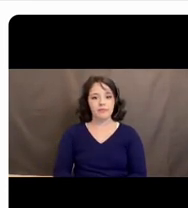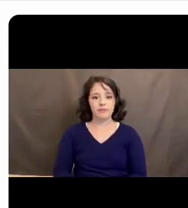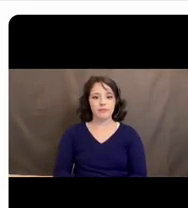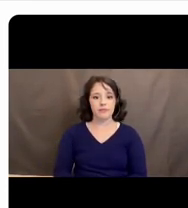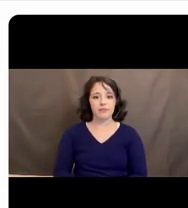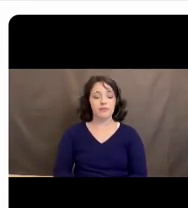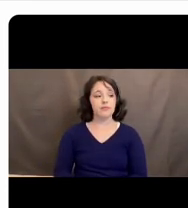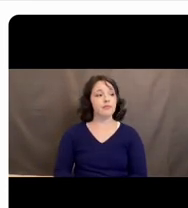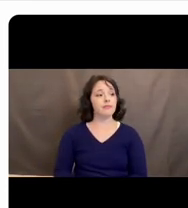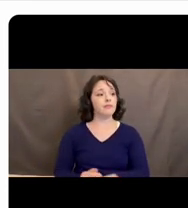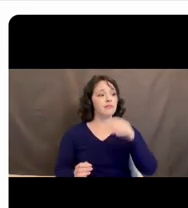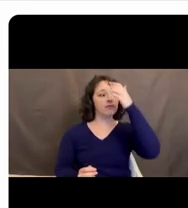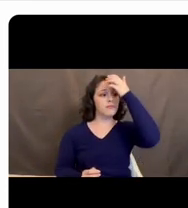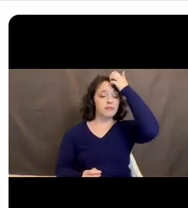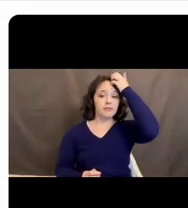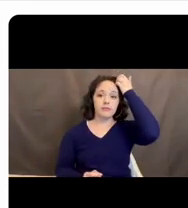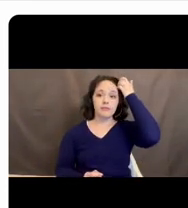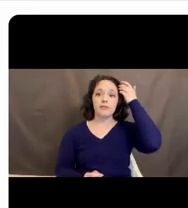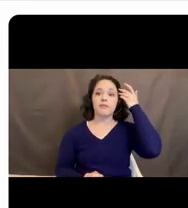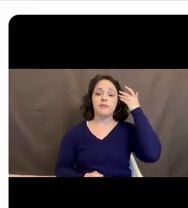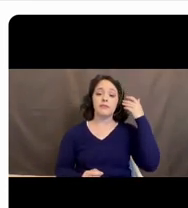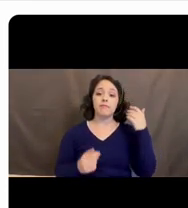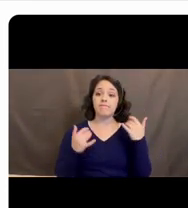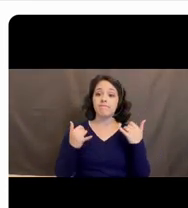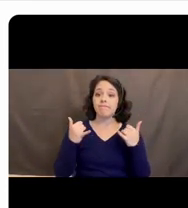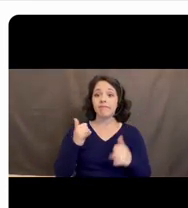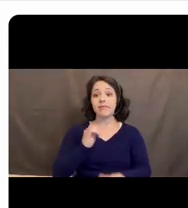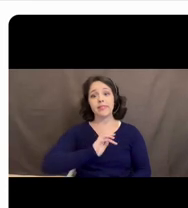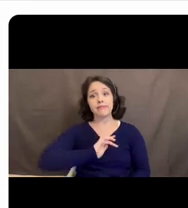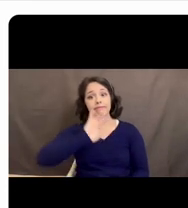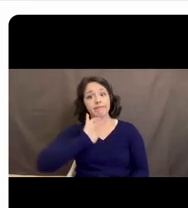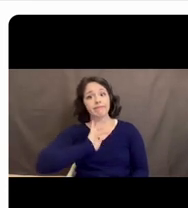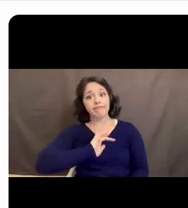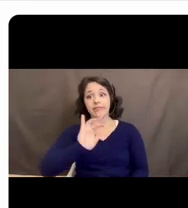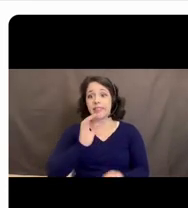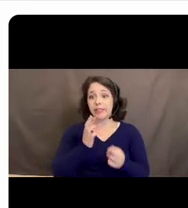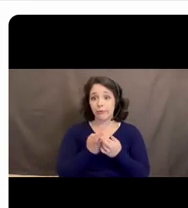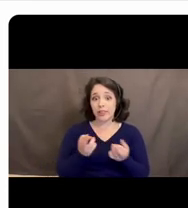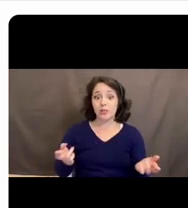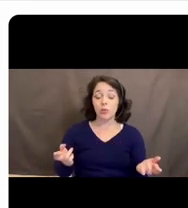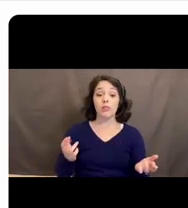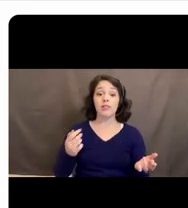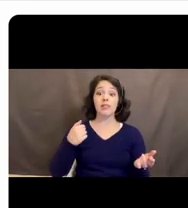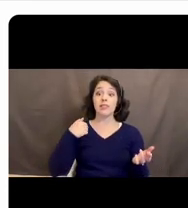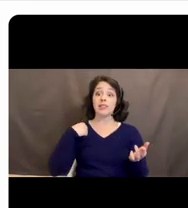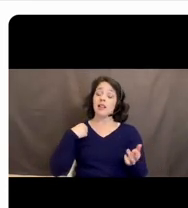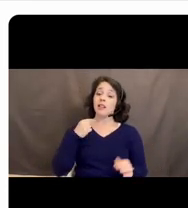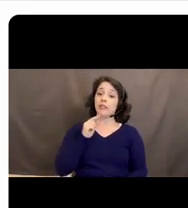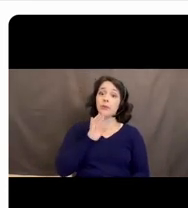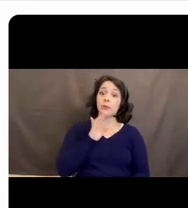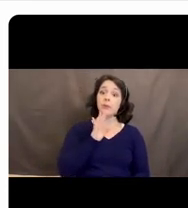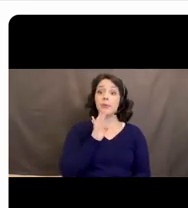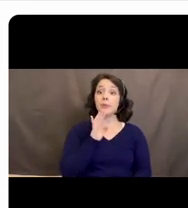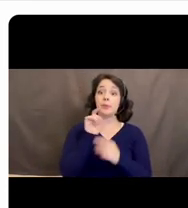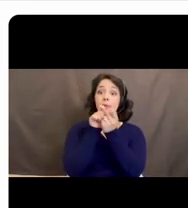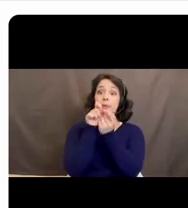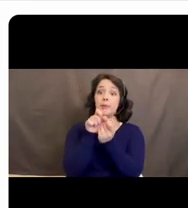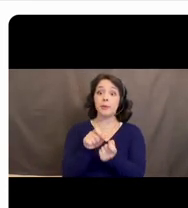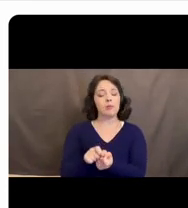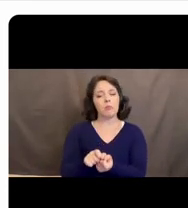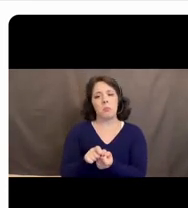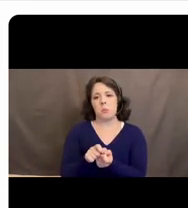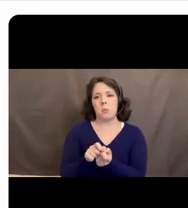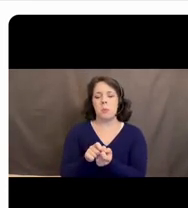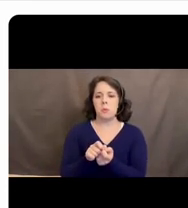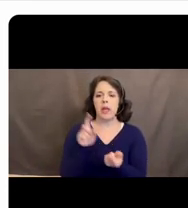to scroll through a few resource slides. I will not be covering the slides in much detail because of interest of time, but I